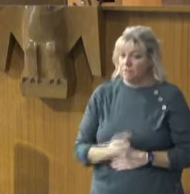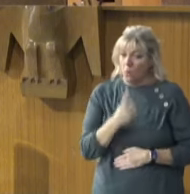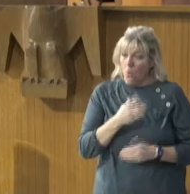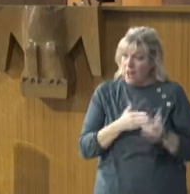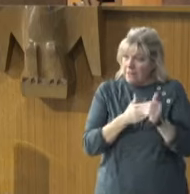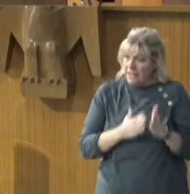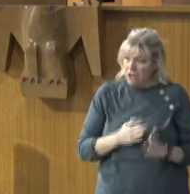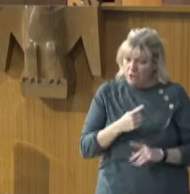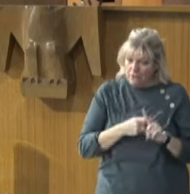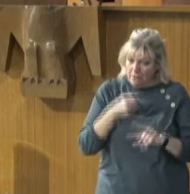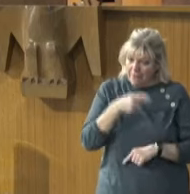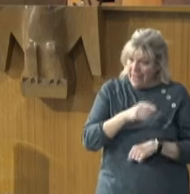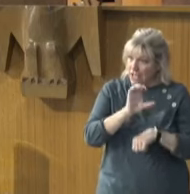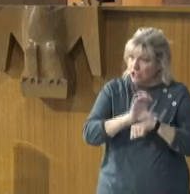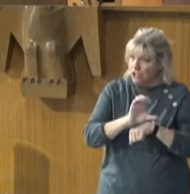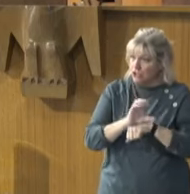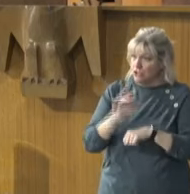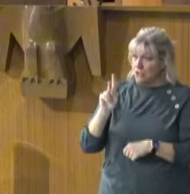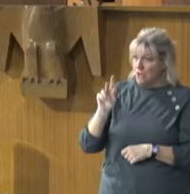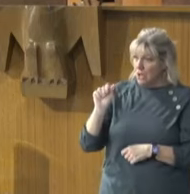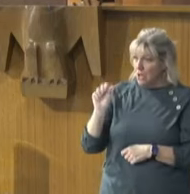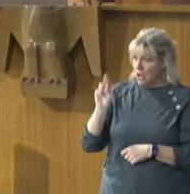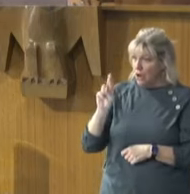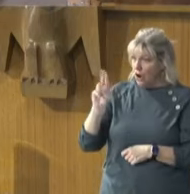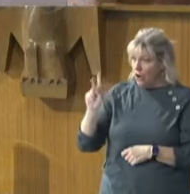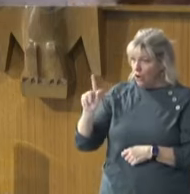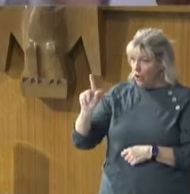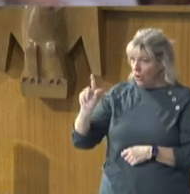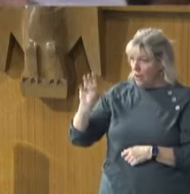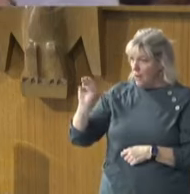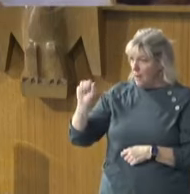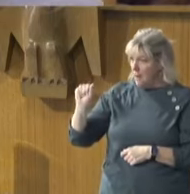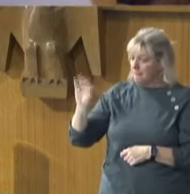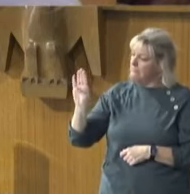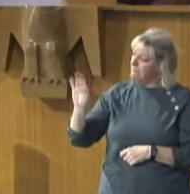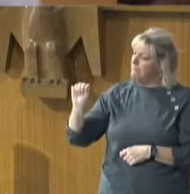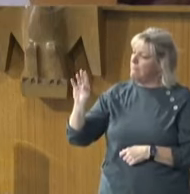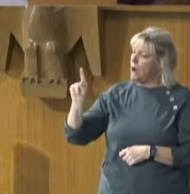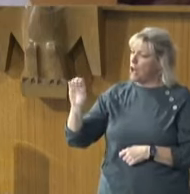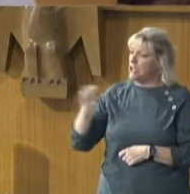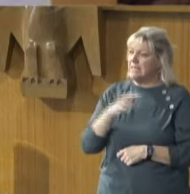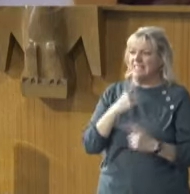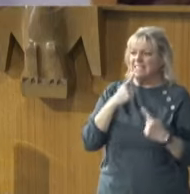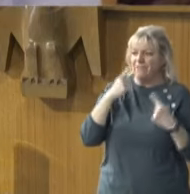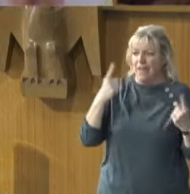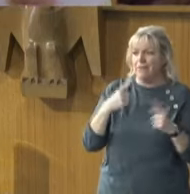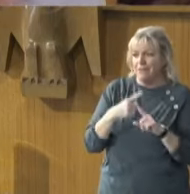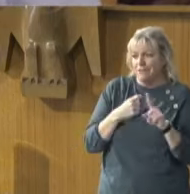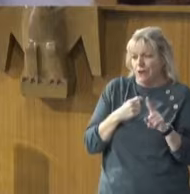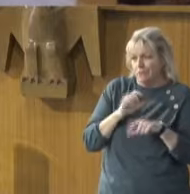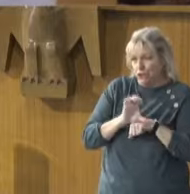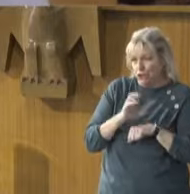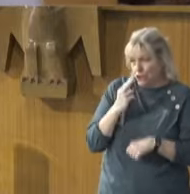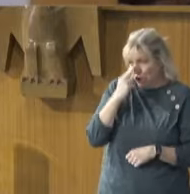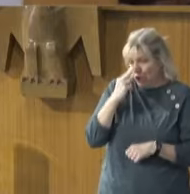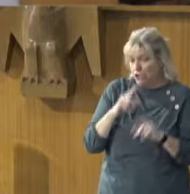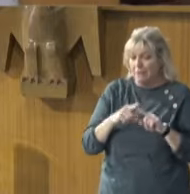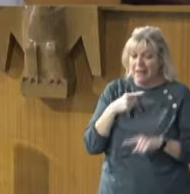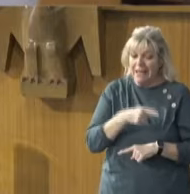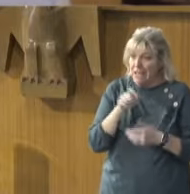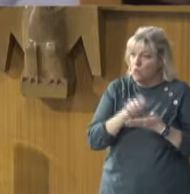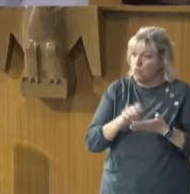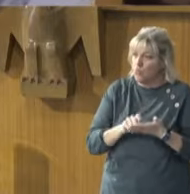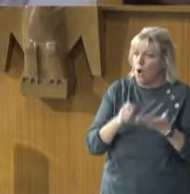Confessing Church, the theologian Karl Barth, who is a super famous guy among church nerds, wrote the Barman Declaration,